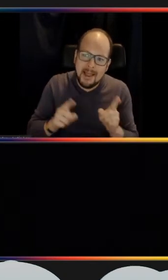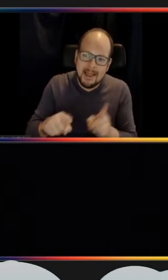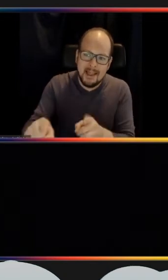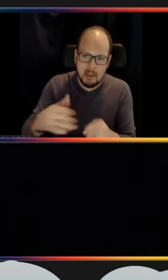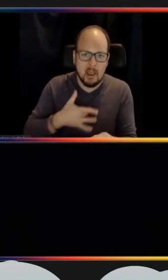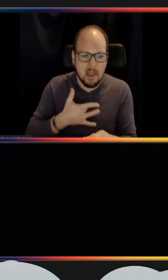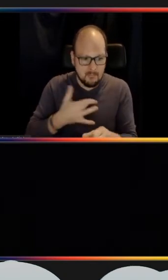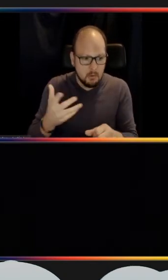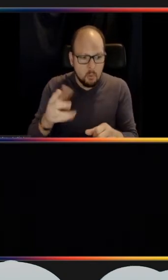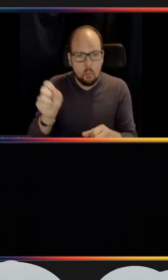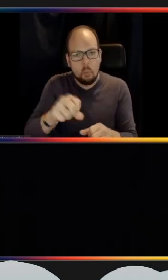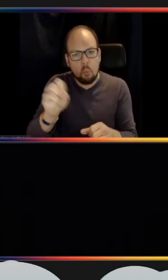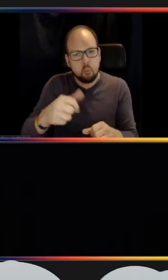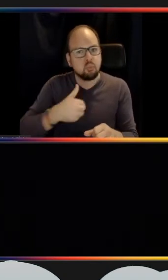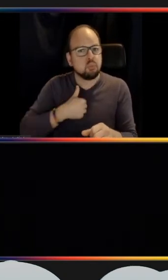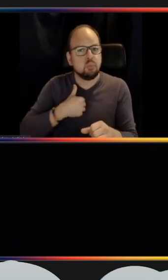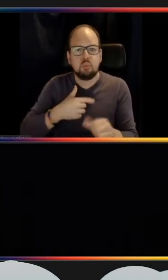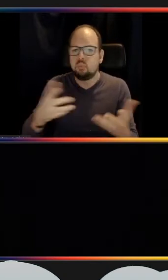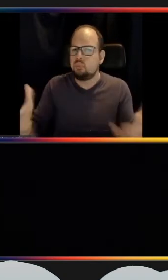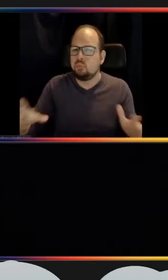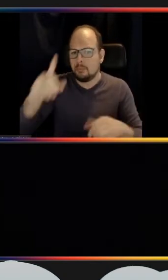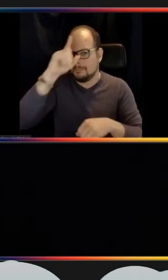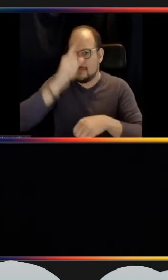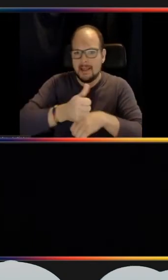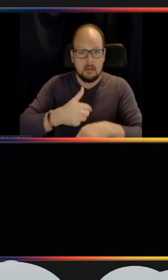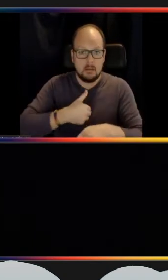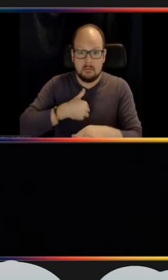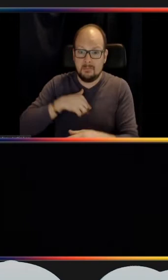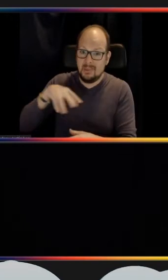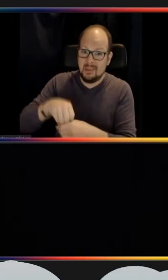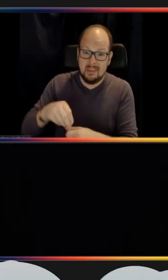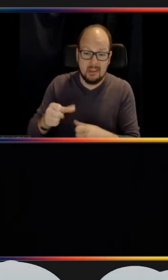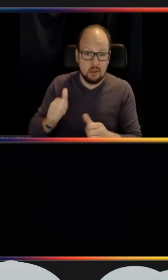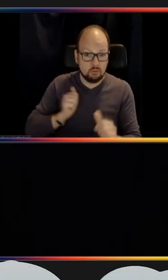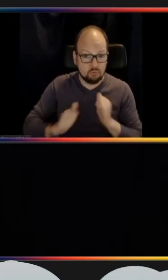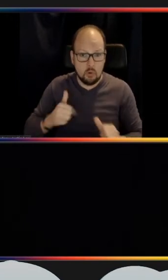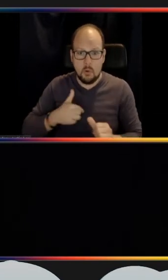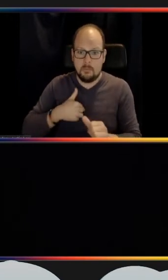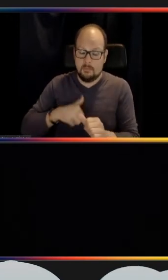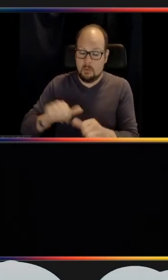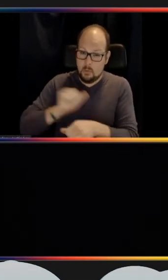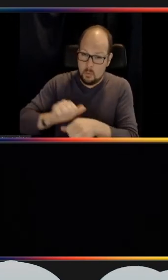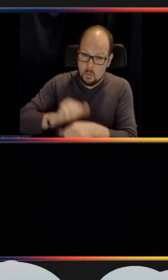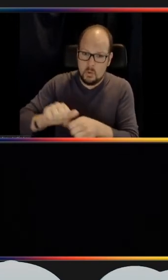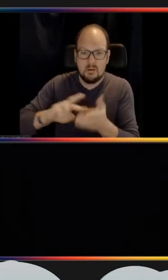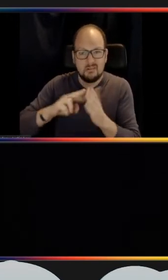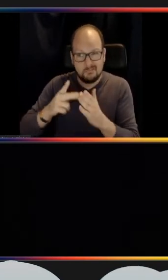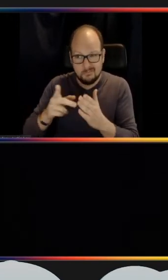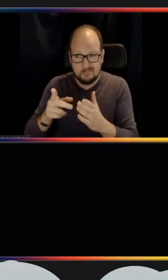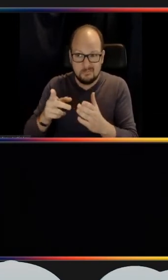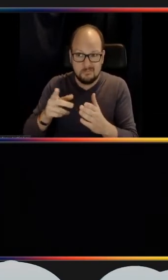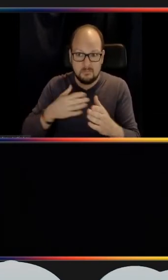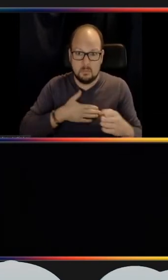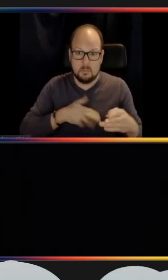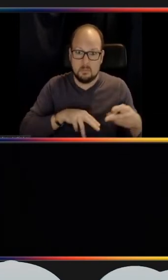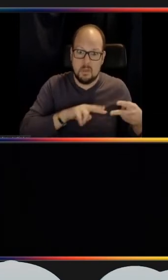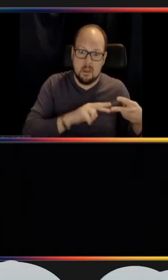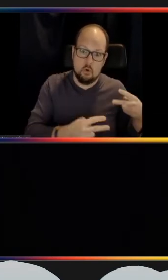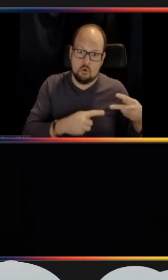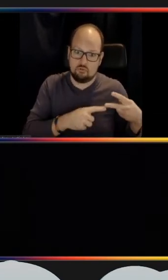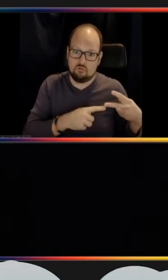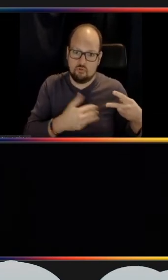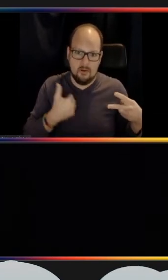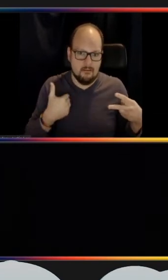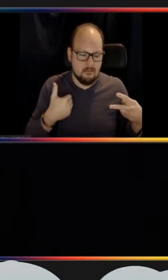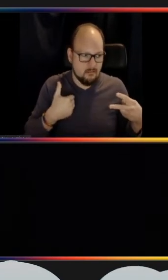definitely was of the mindset of, if it's not, if I'm not on a show, if I'm not actively working, then I need to be at least going through that plan B,